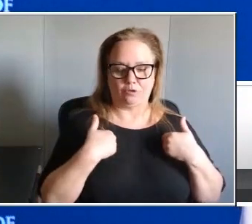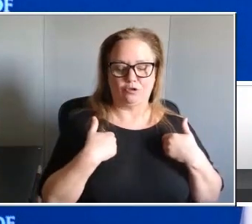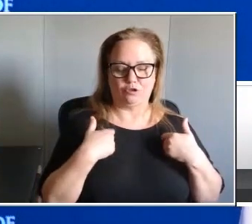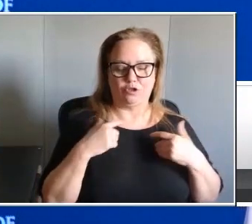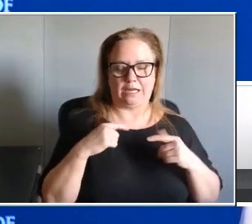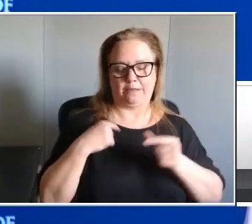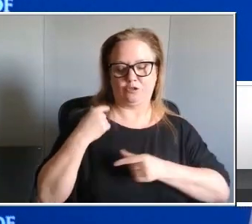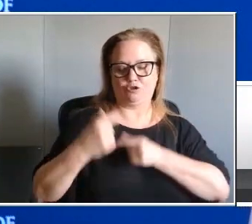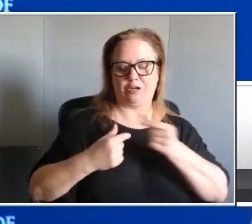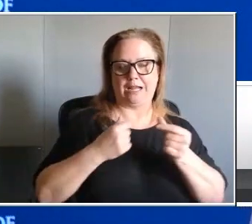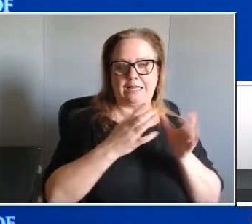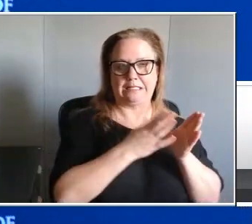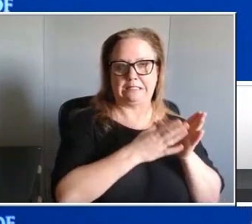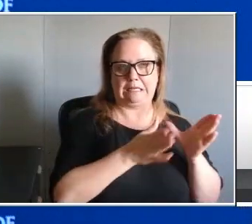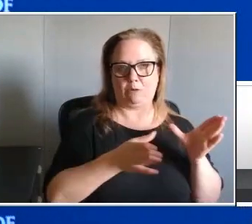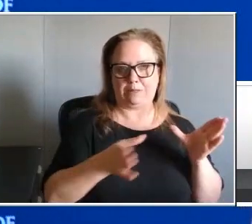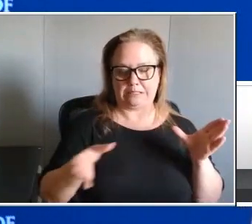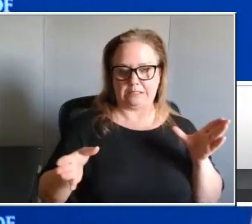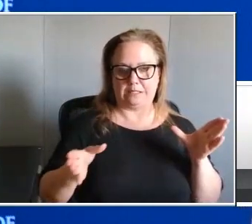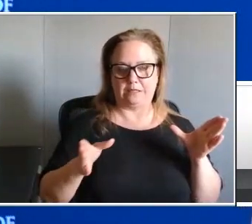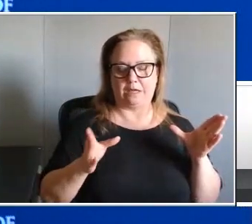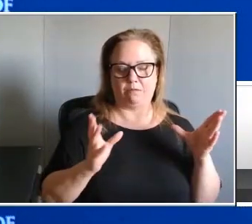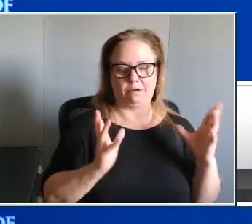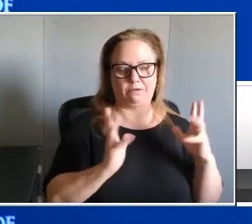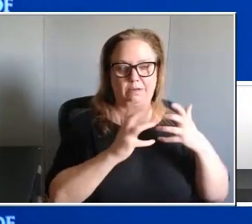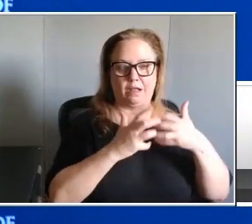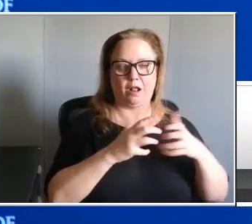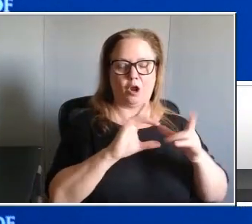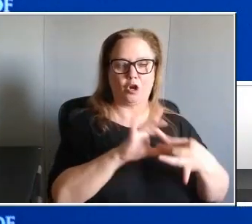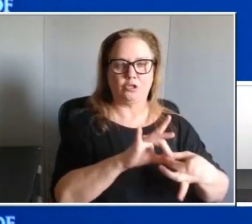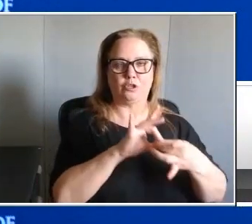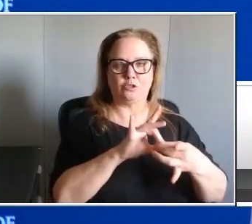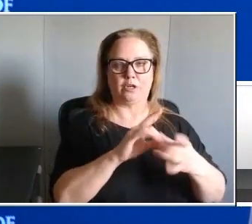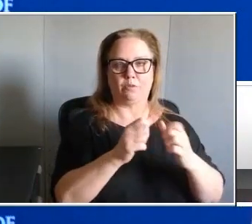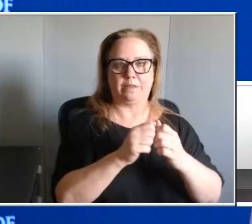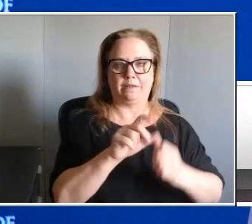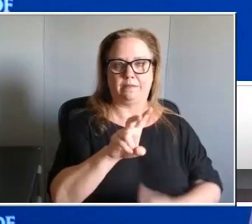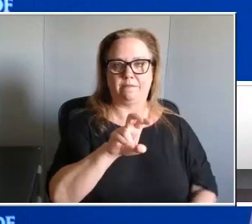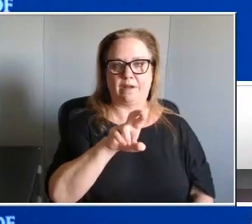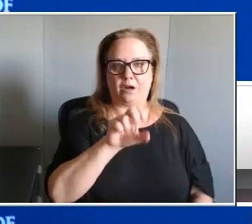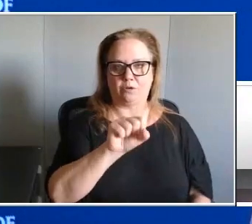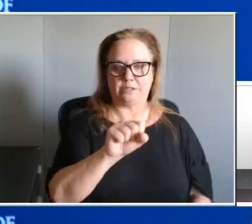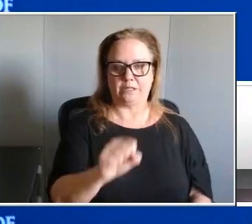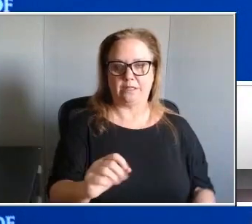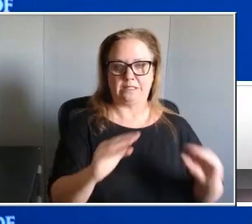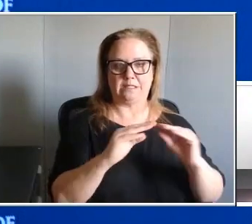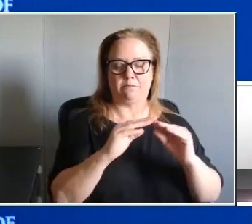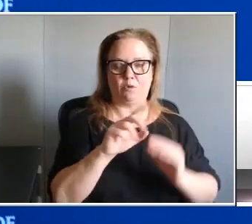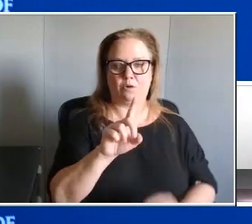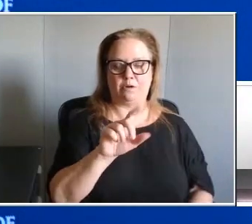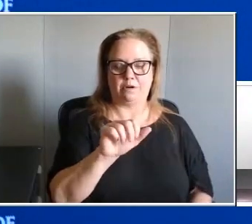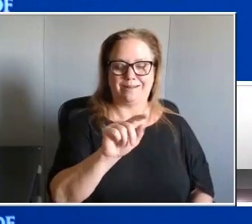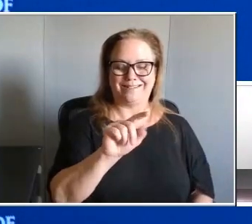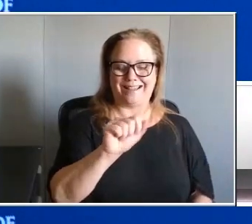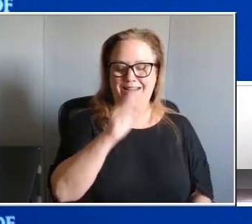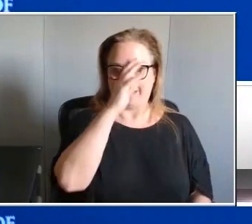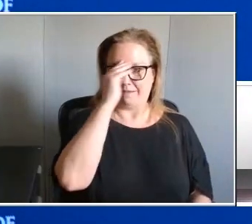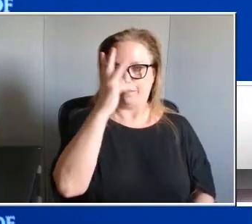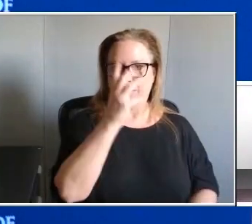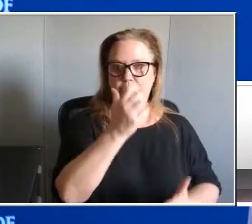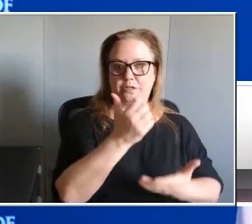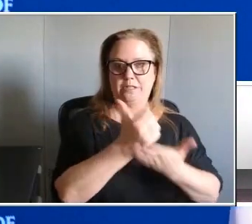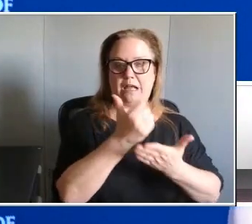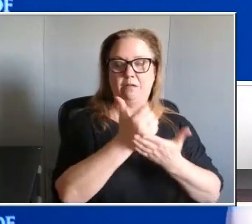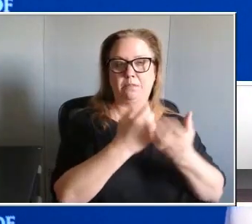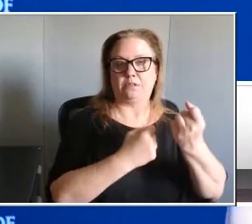genetic sequences that were also aligned or maybe associated with the virus. This is more data and information to help support the fact